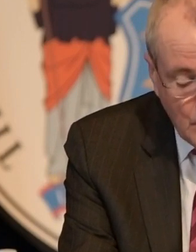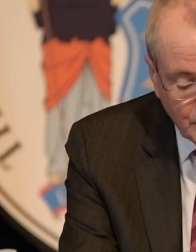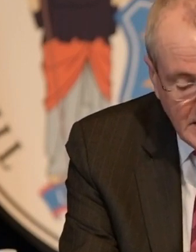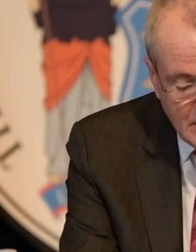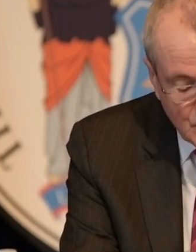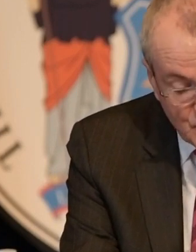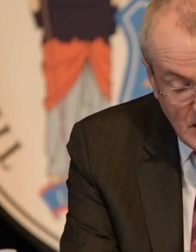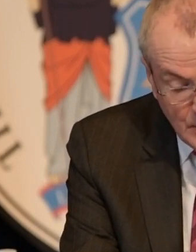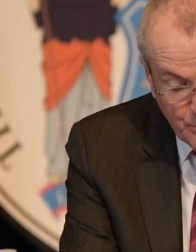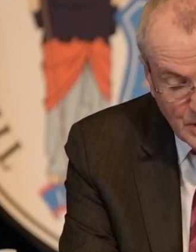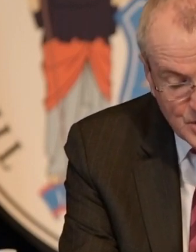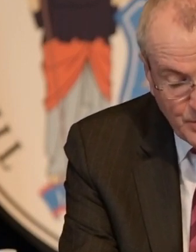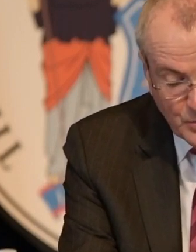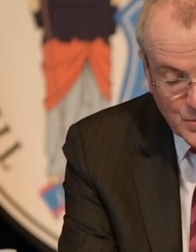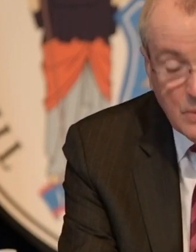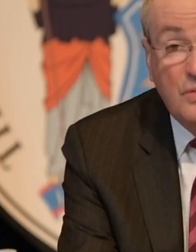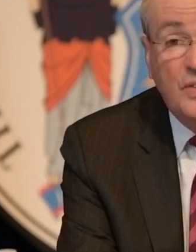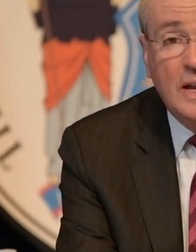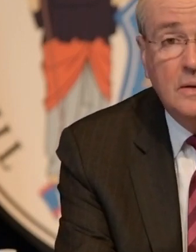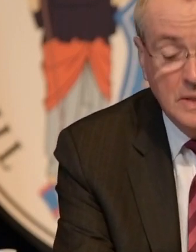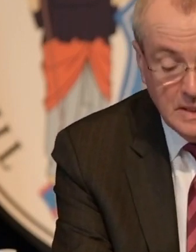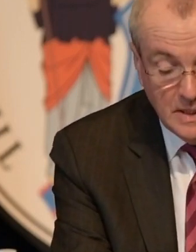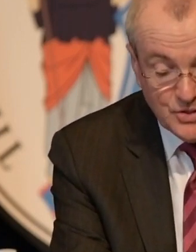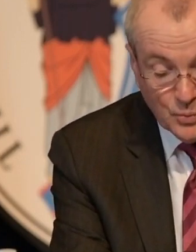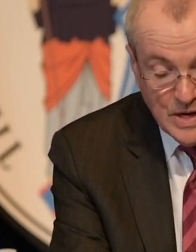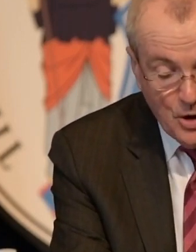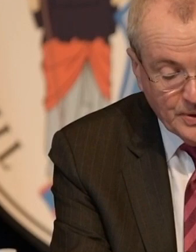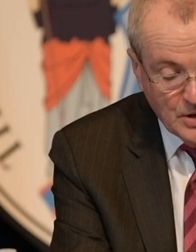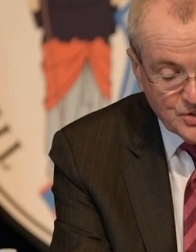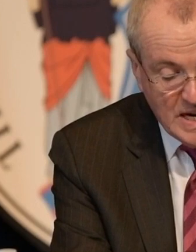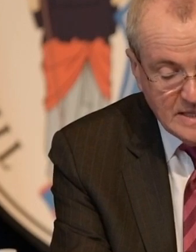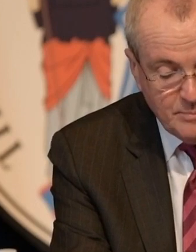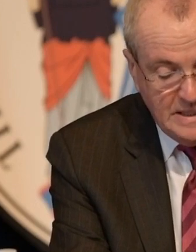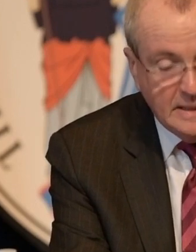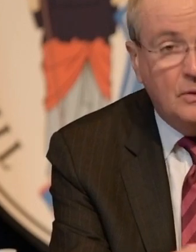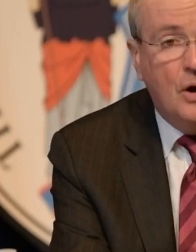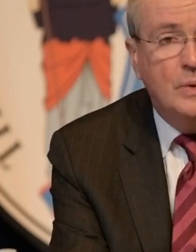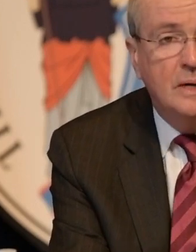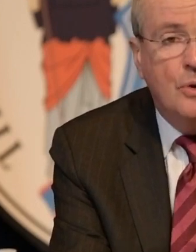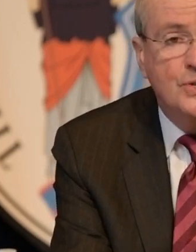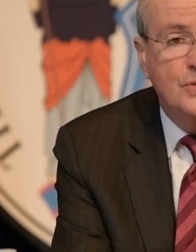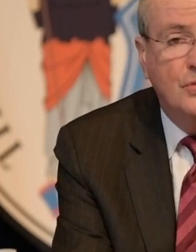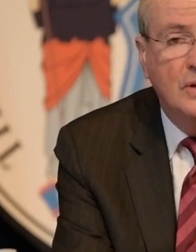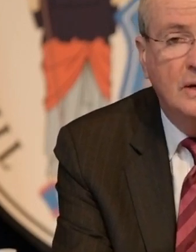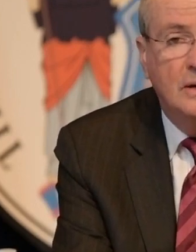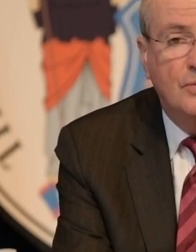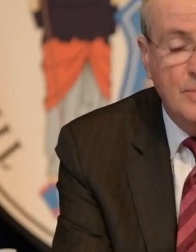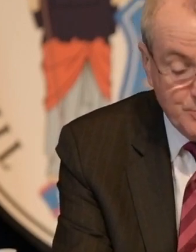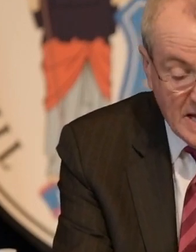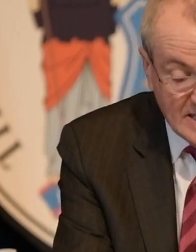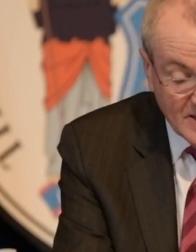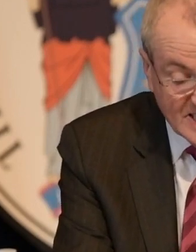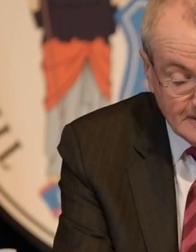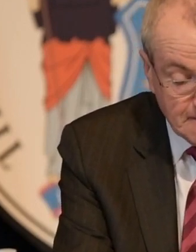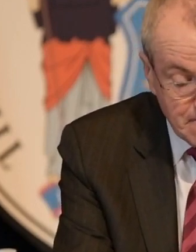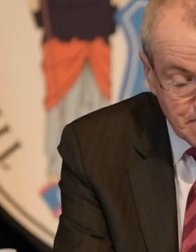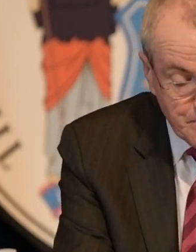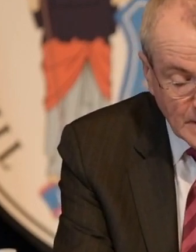we will need to see and the principles which we will follow to reopen our state and begin our reemergence from this